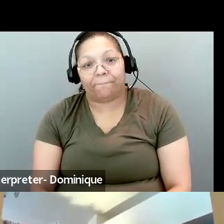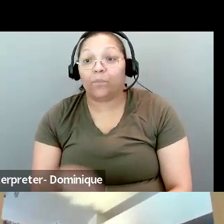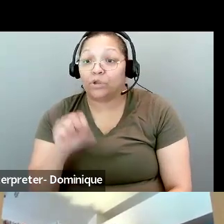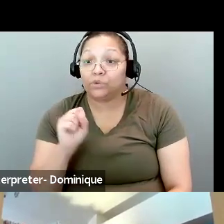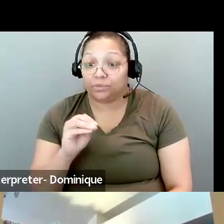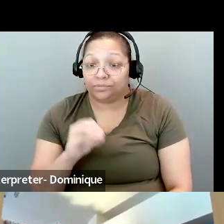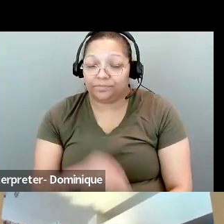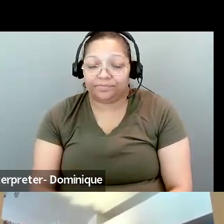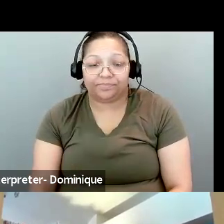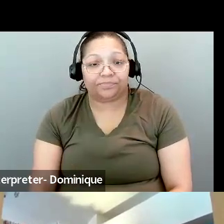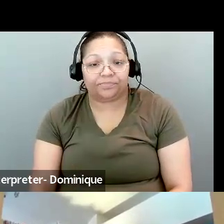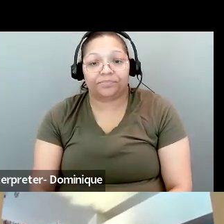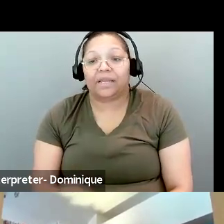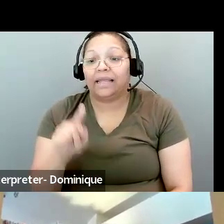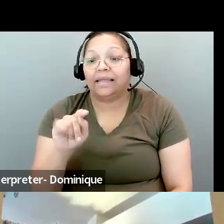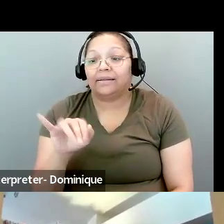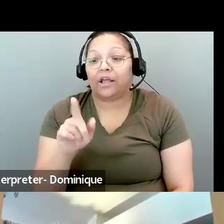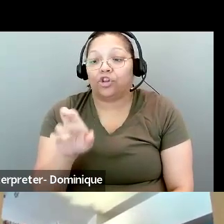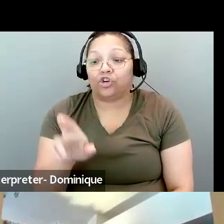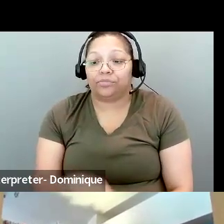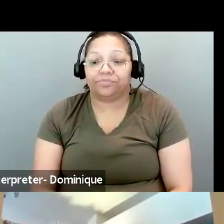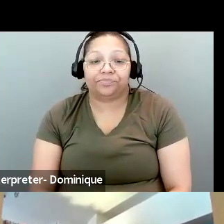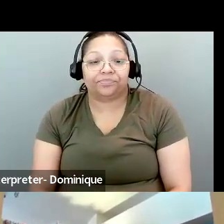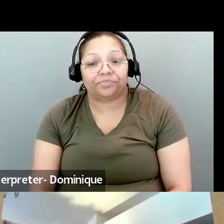So, Tyler,